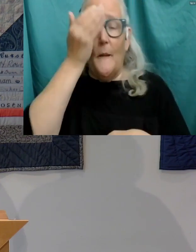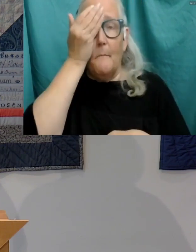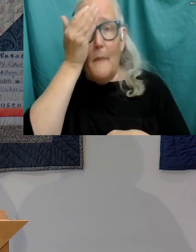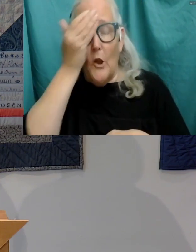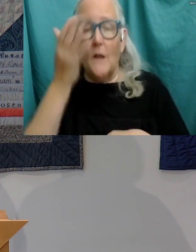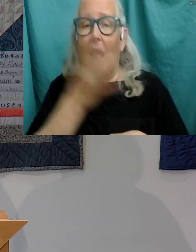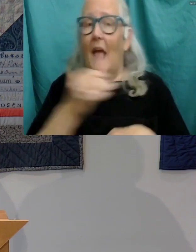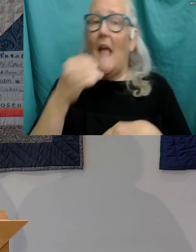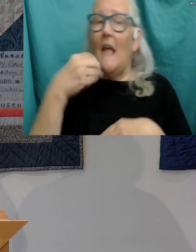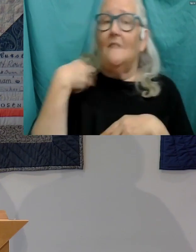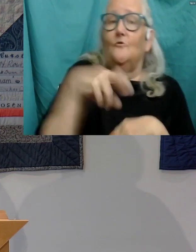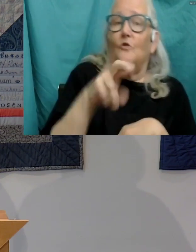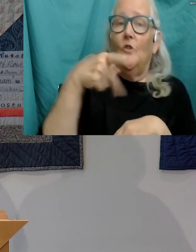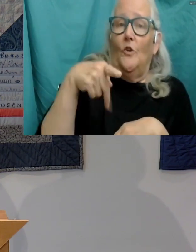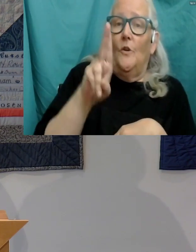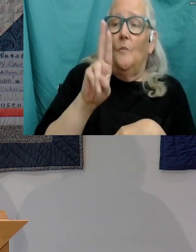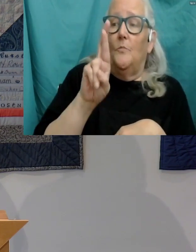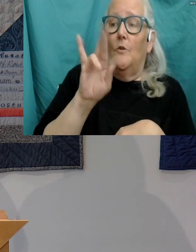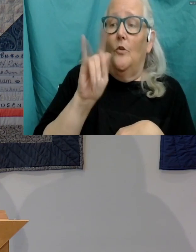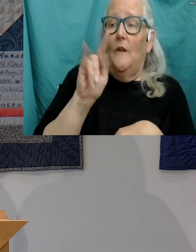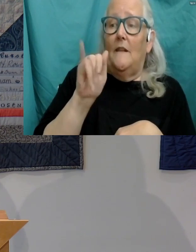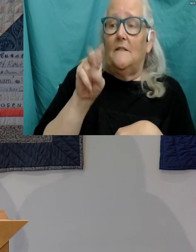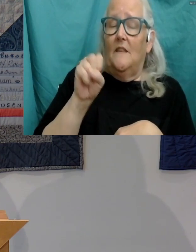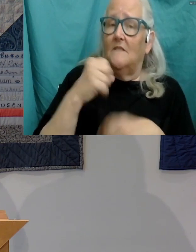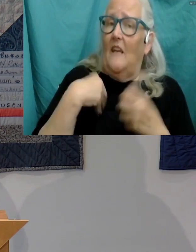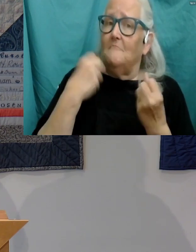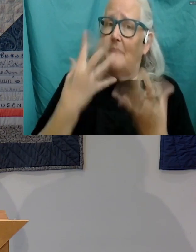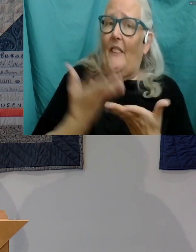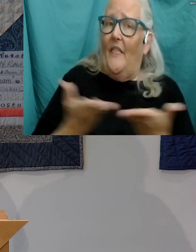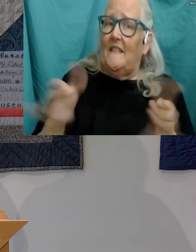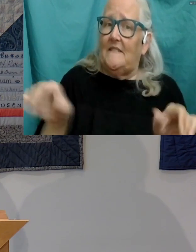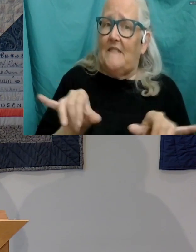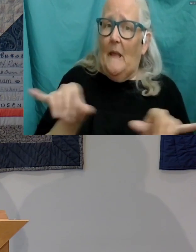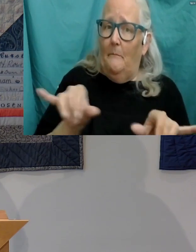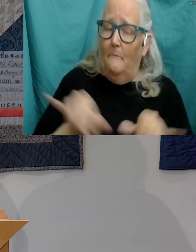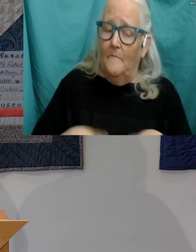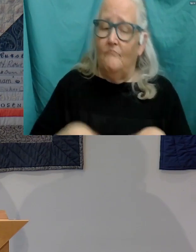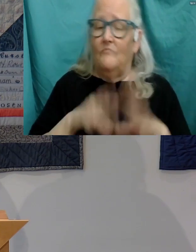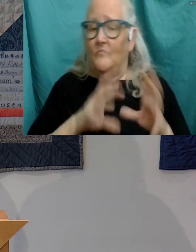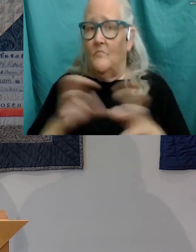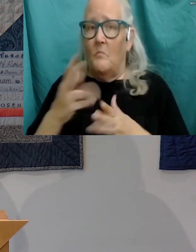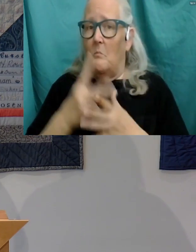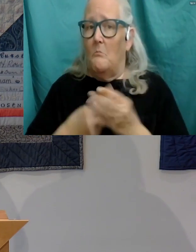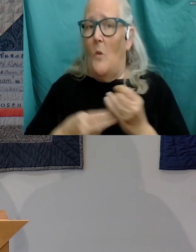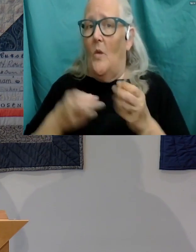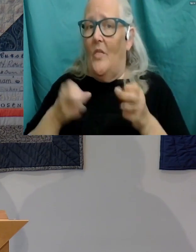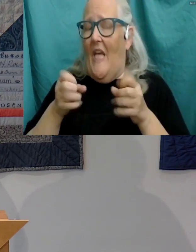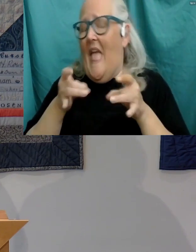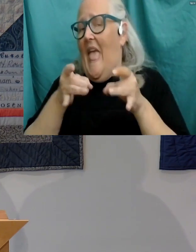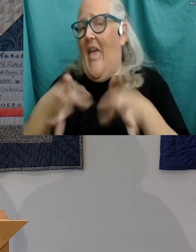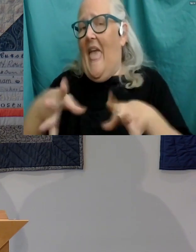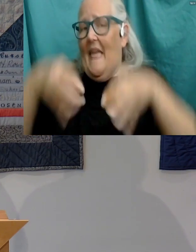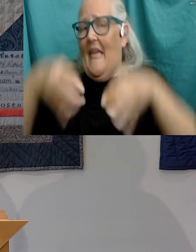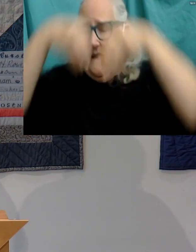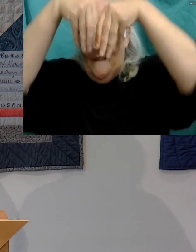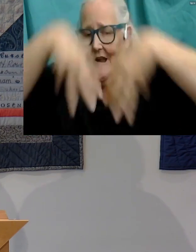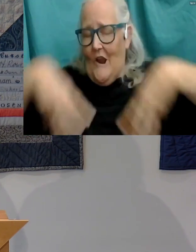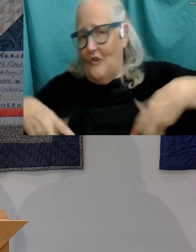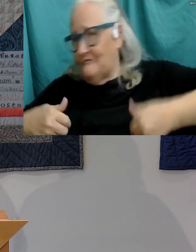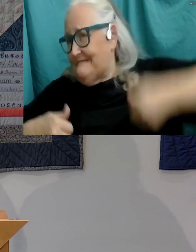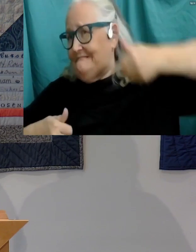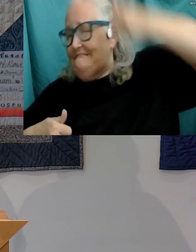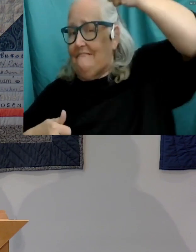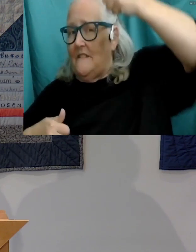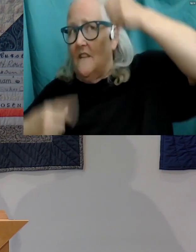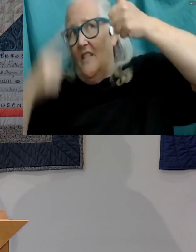in common, because they're both groups of people who hated hierarchy, who associated hierarchy with oppression, and who